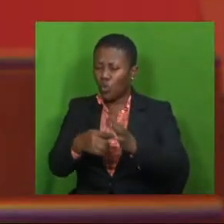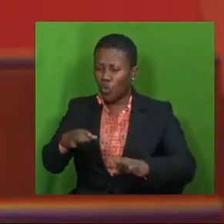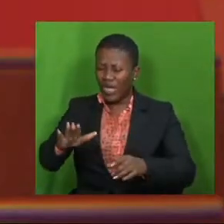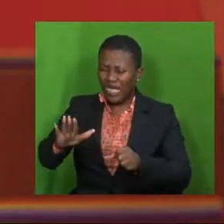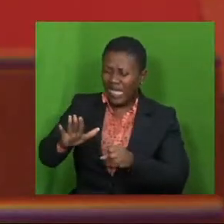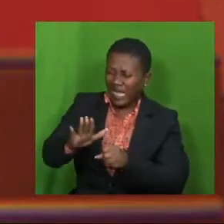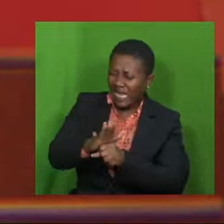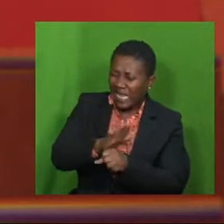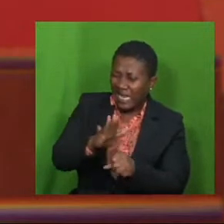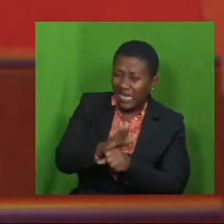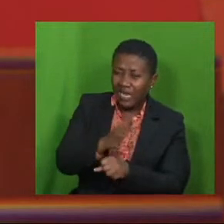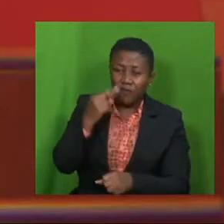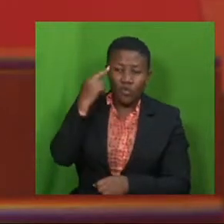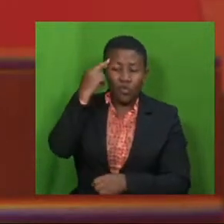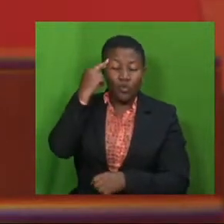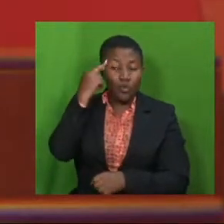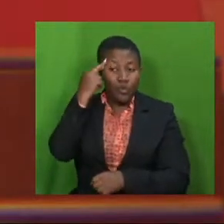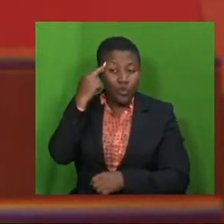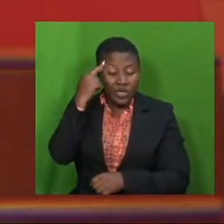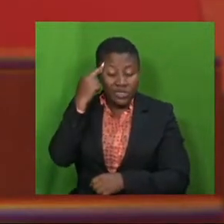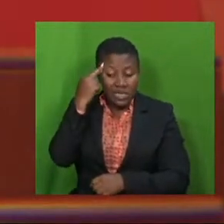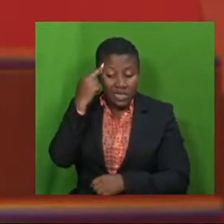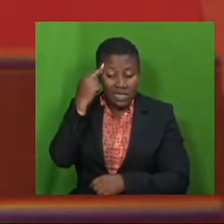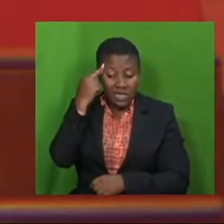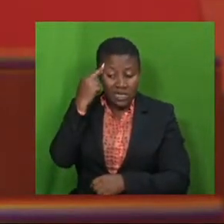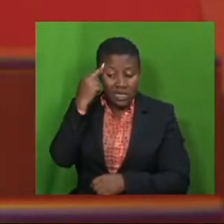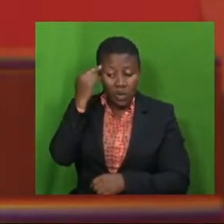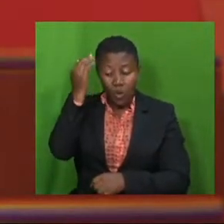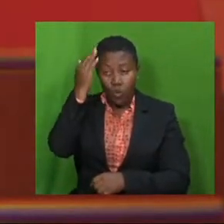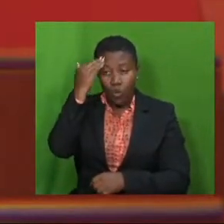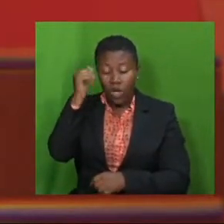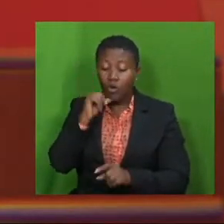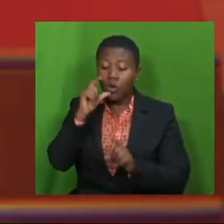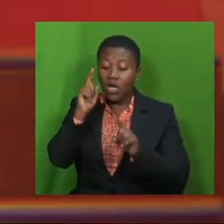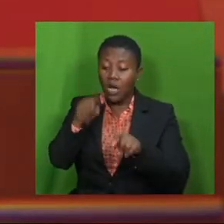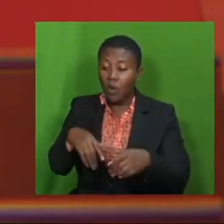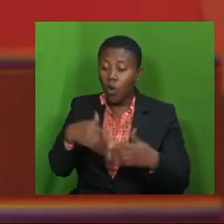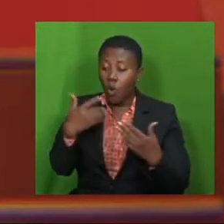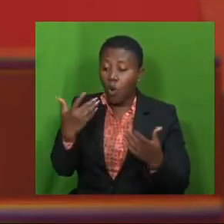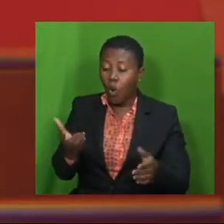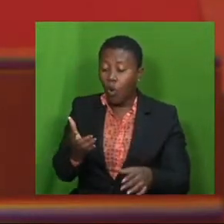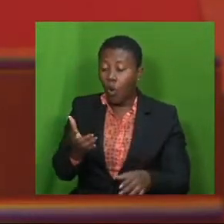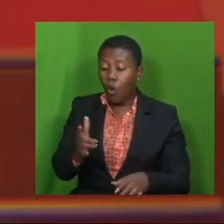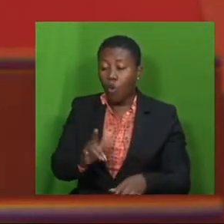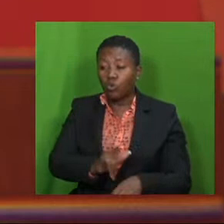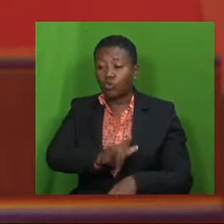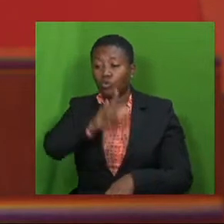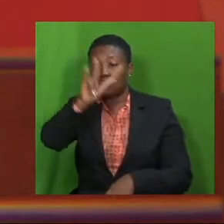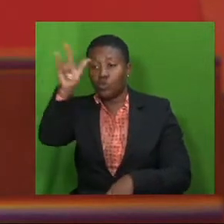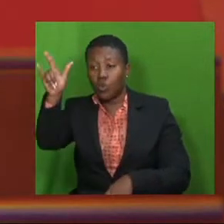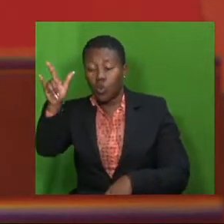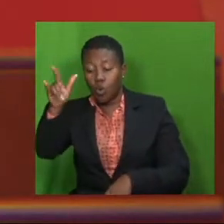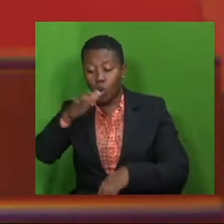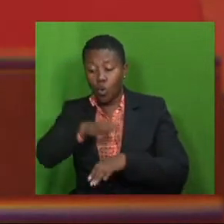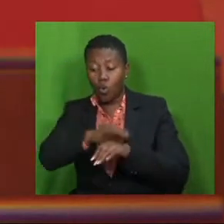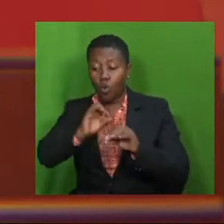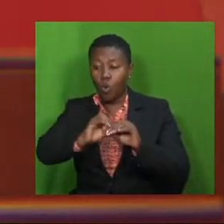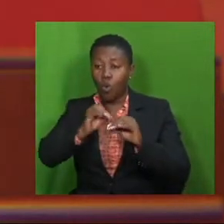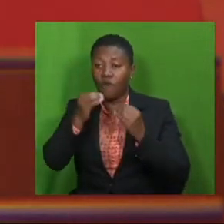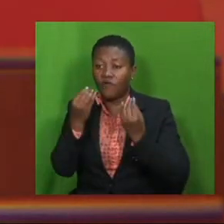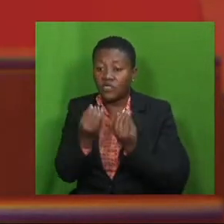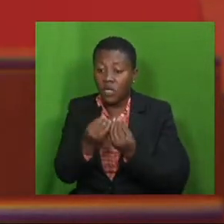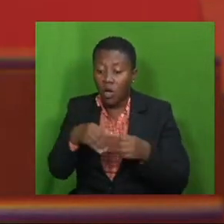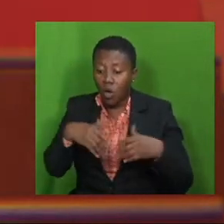justifying his absence or who is away on official or